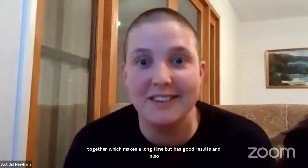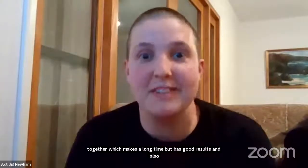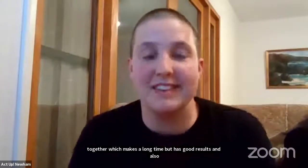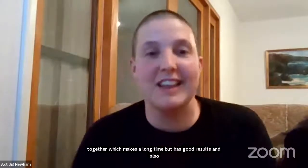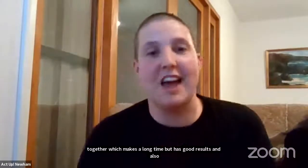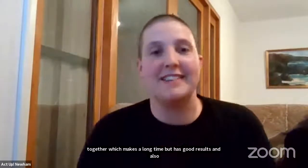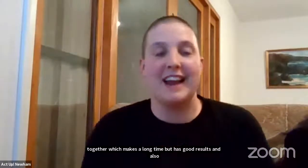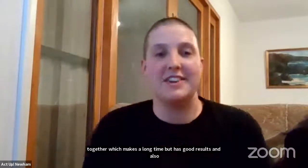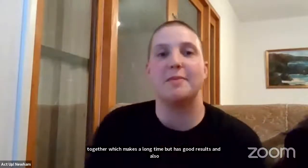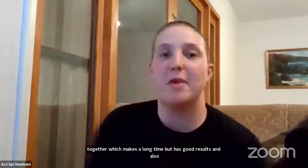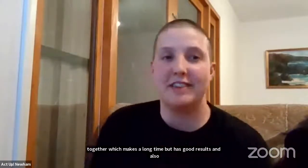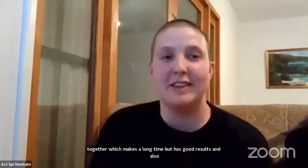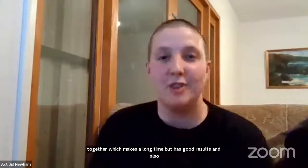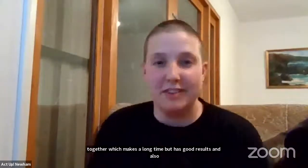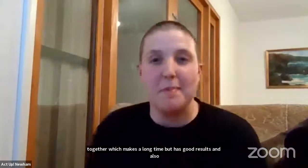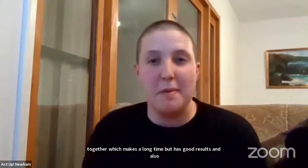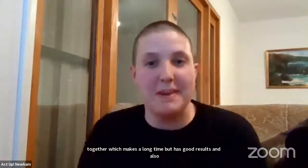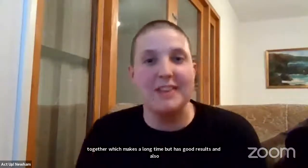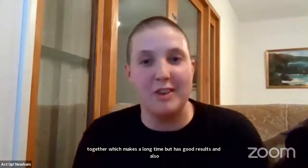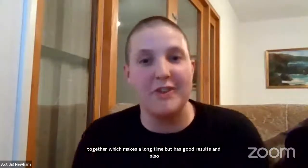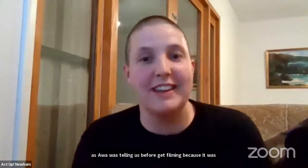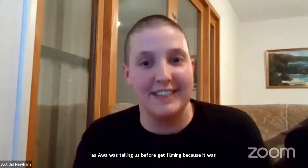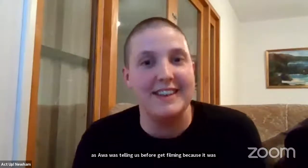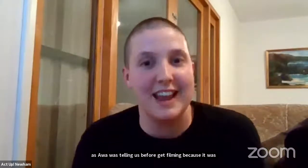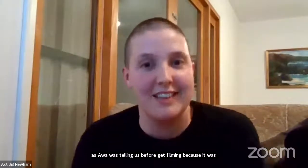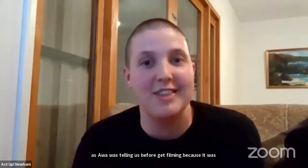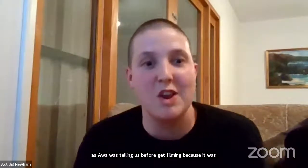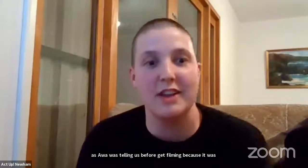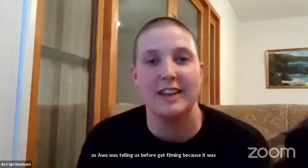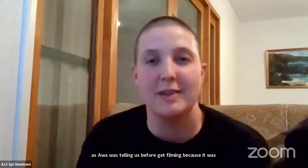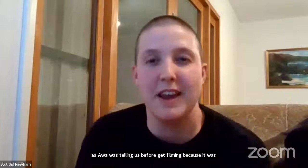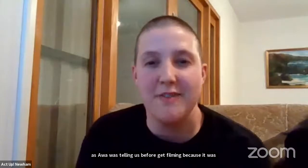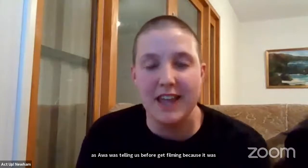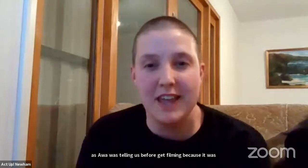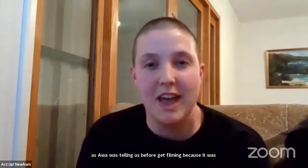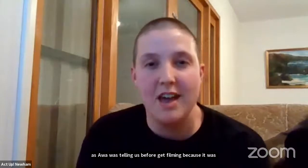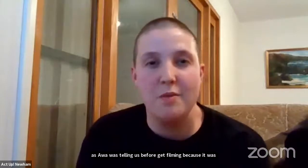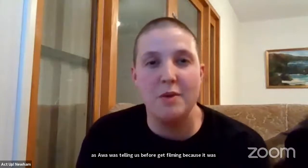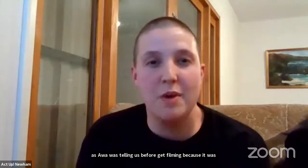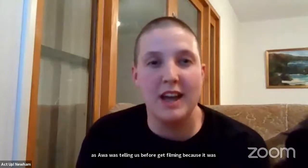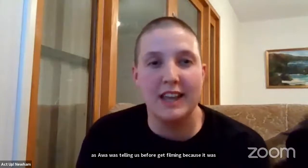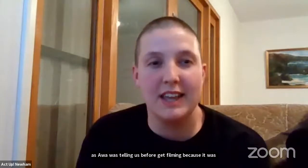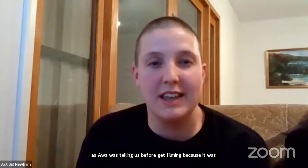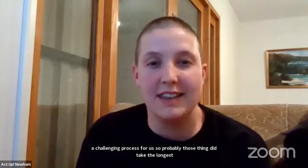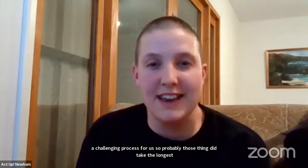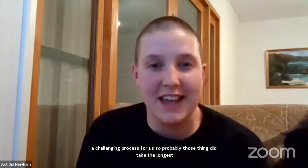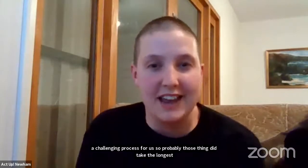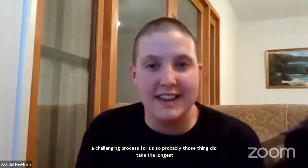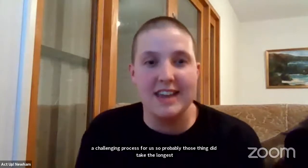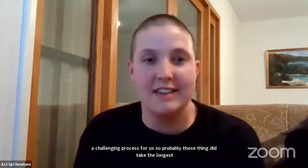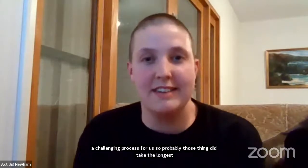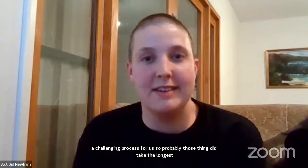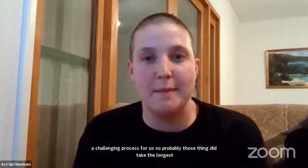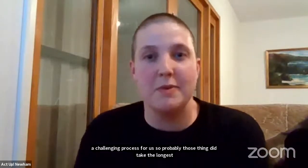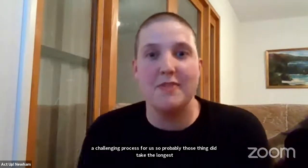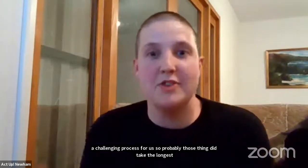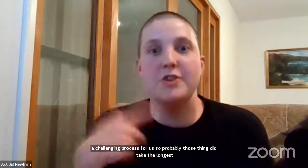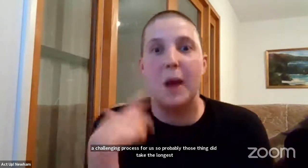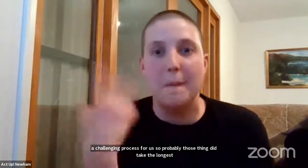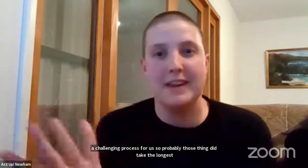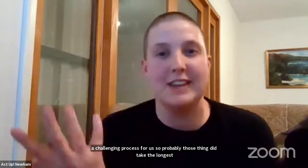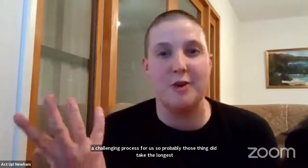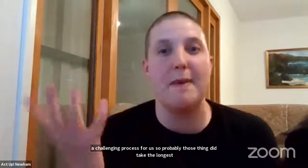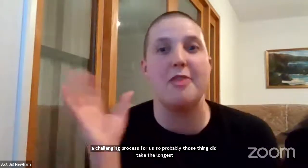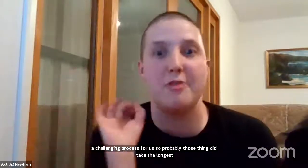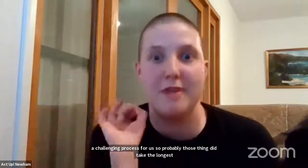filming, because it was a challenging process for us. So probably those things did take the longest, but I think we were sending ideas between the